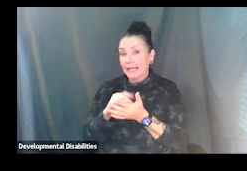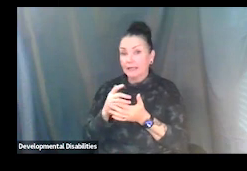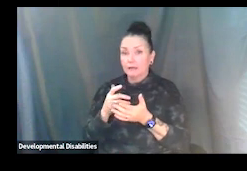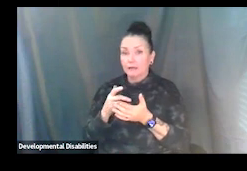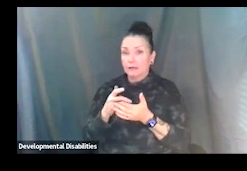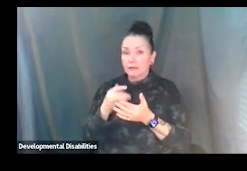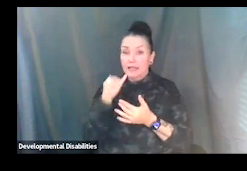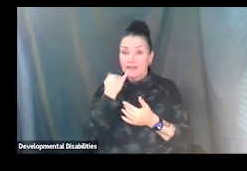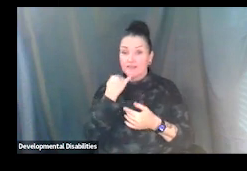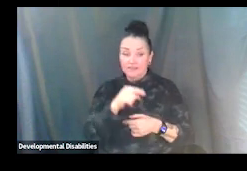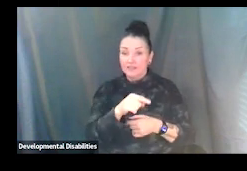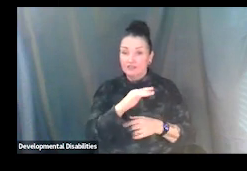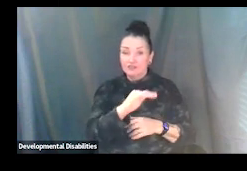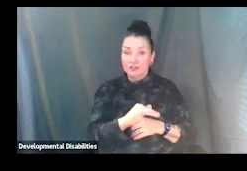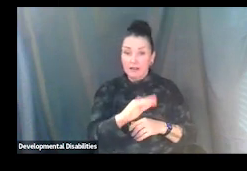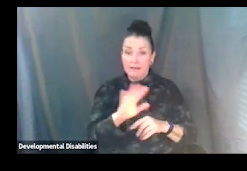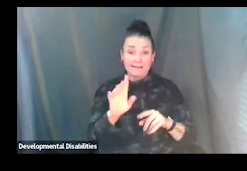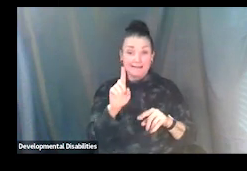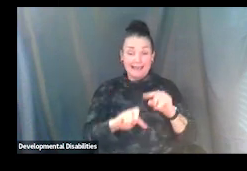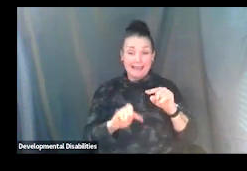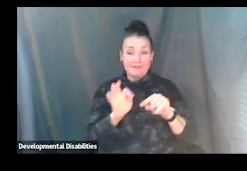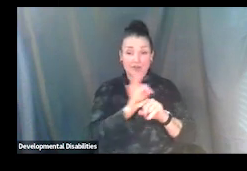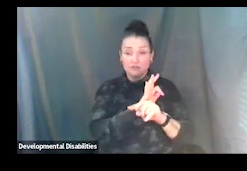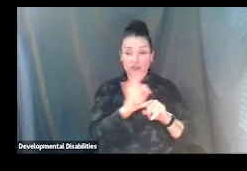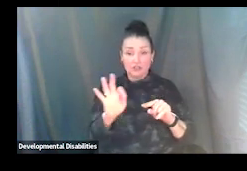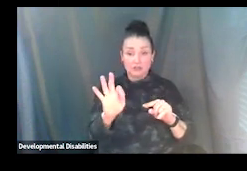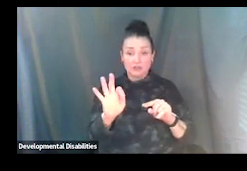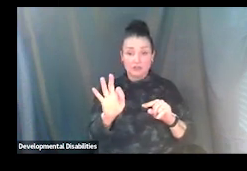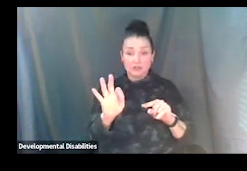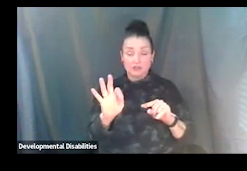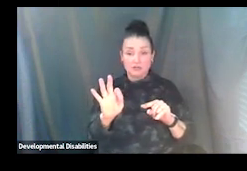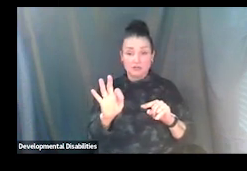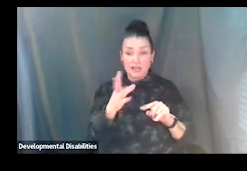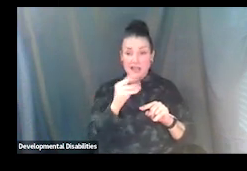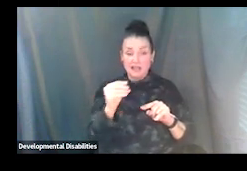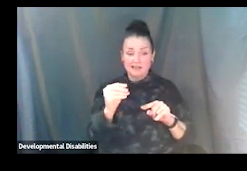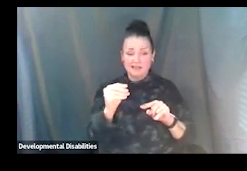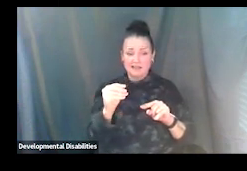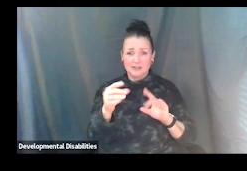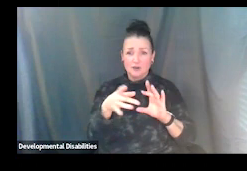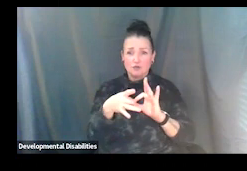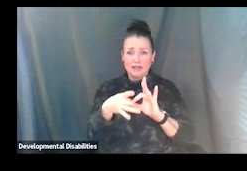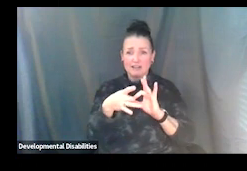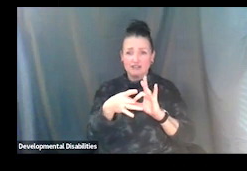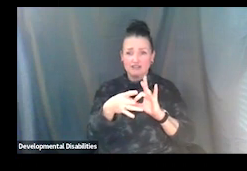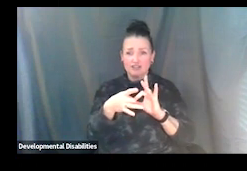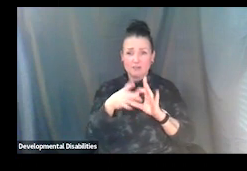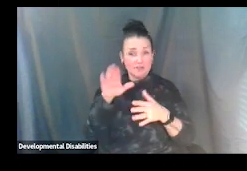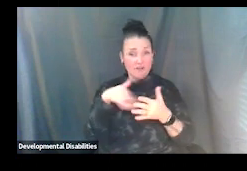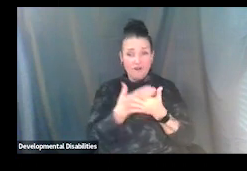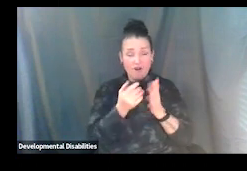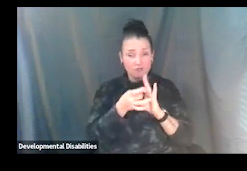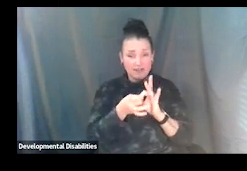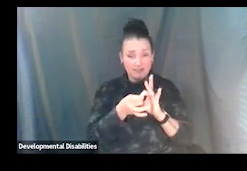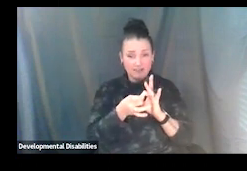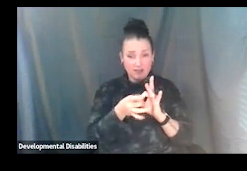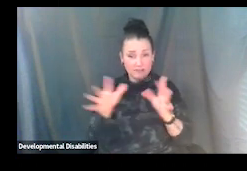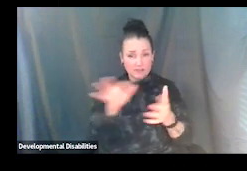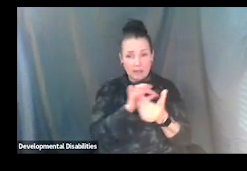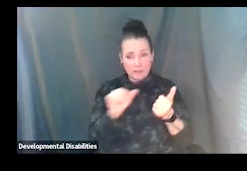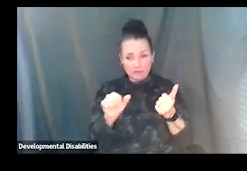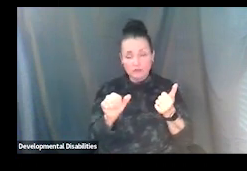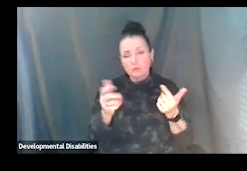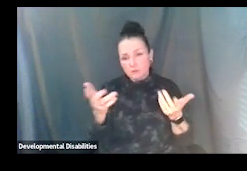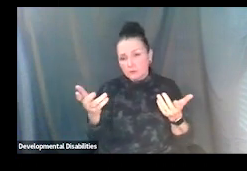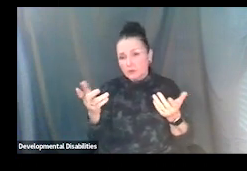to give something to help if it's really to the point where they're not functioning and it's destroying all relationships. Yeah, and I think oftentimes,